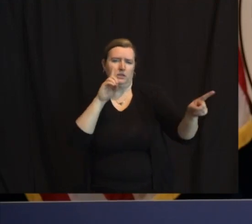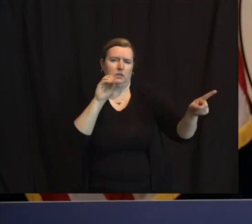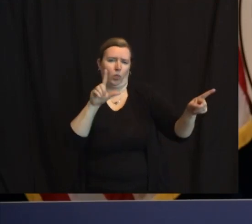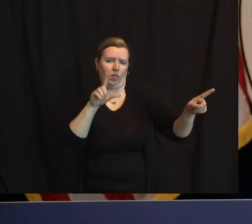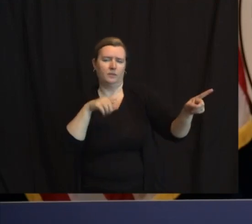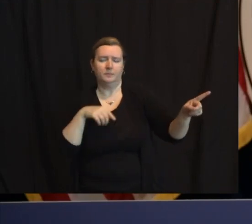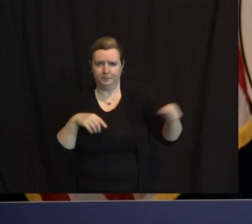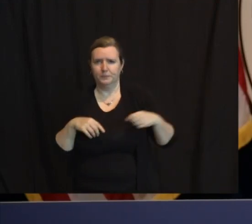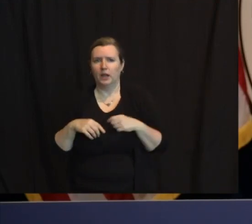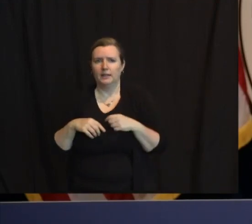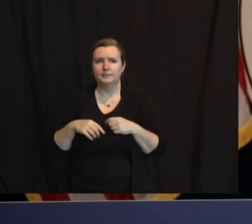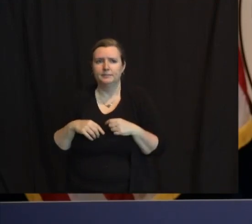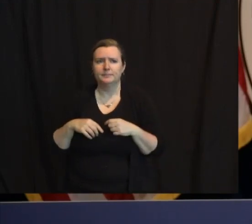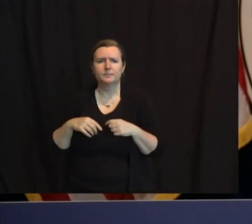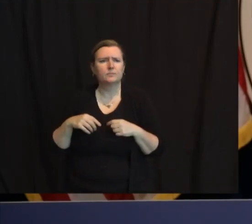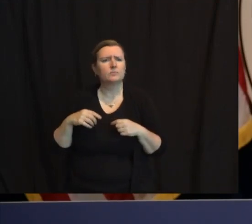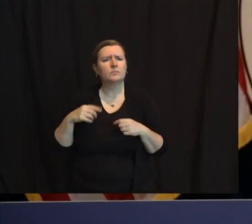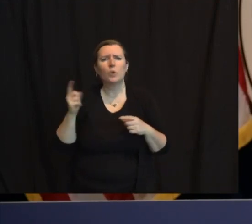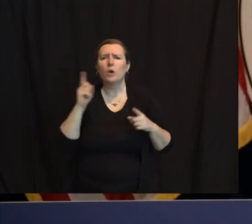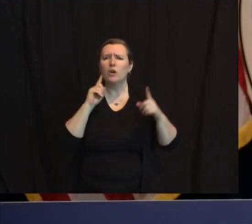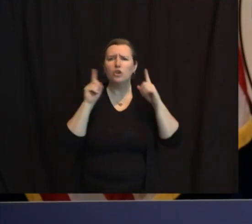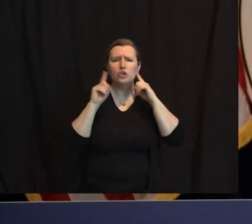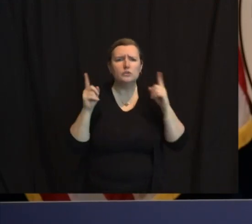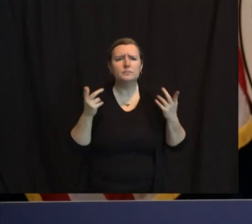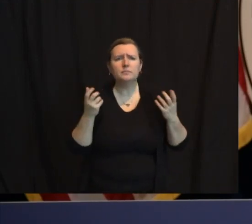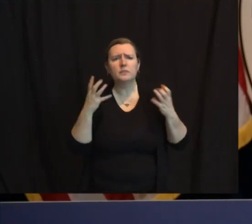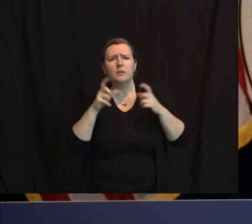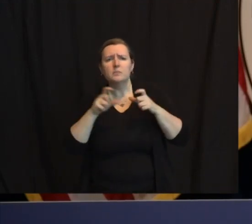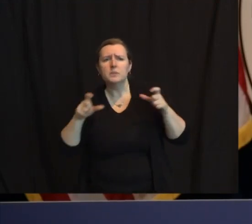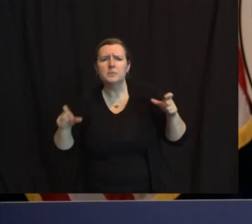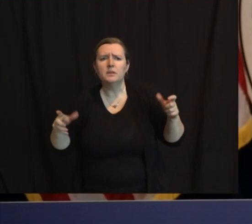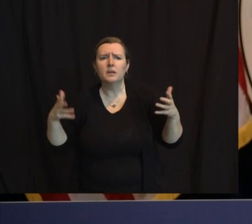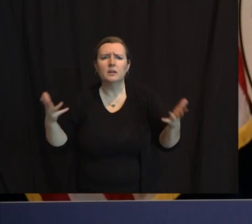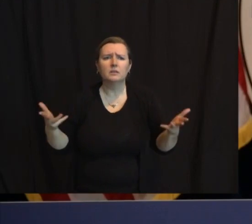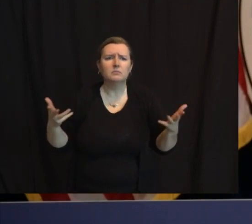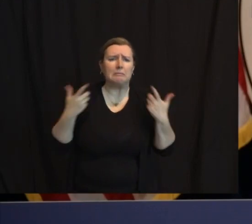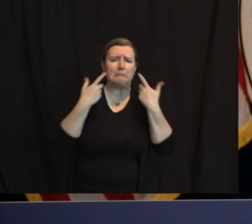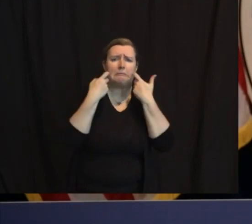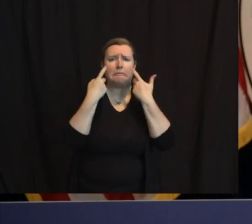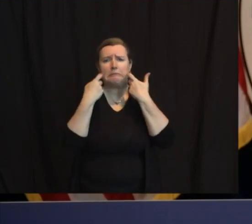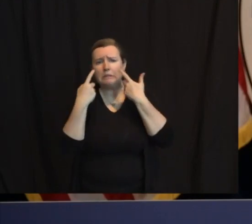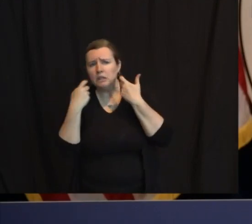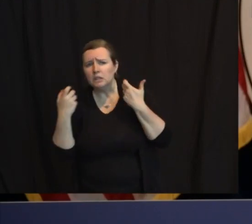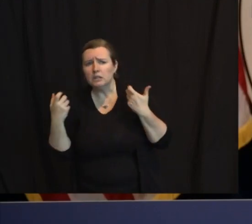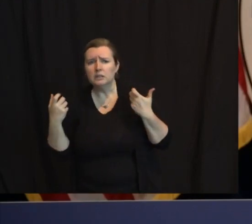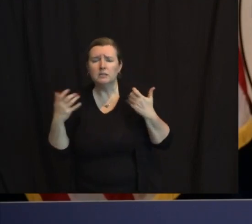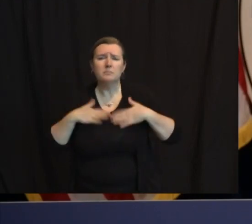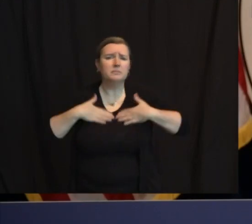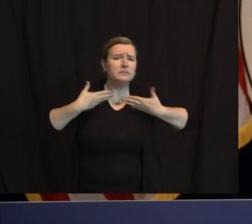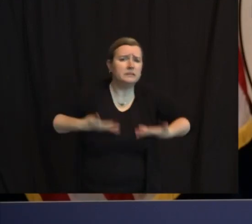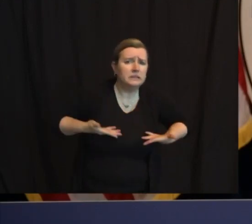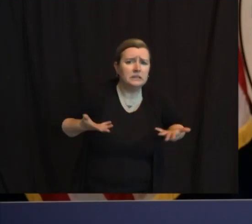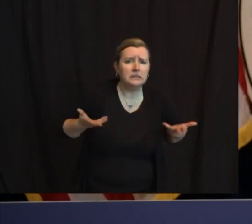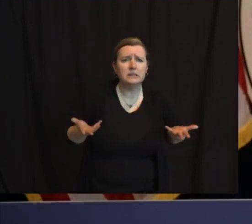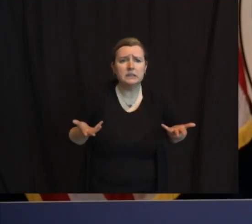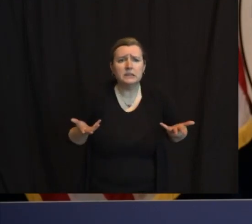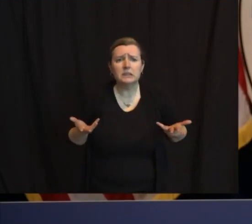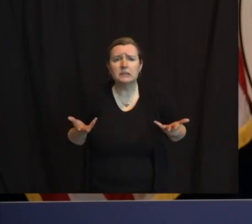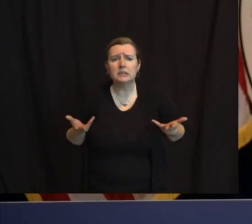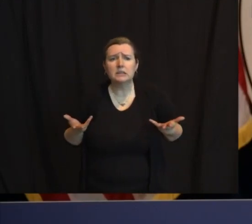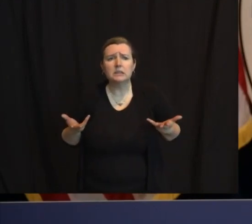get information from people desperate, crying, hysterical, and I understand, you know, you've